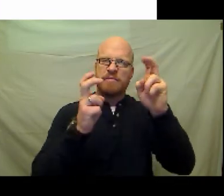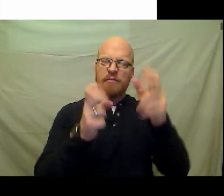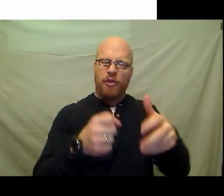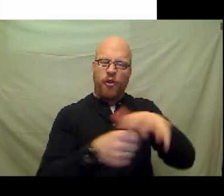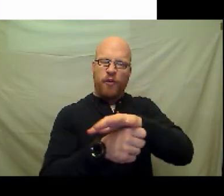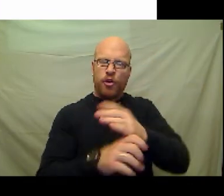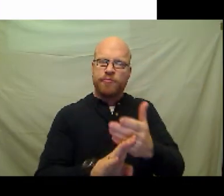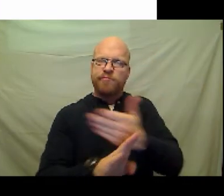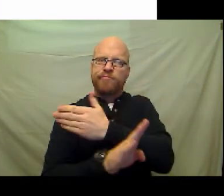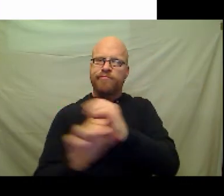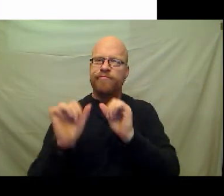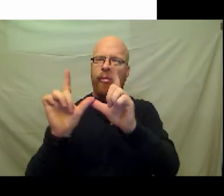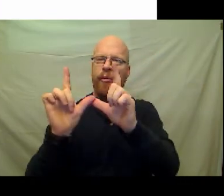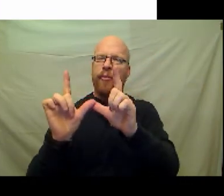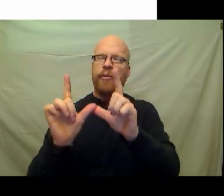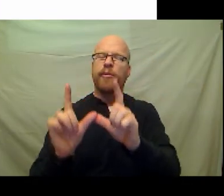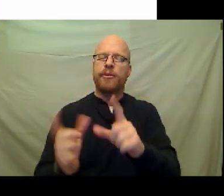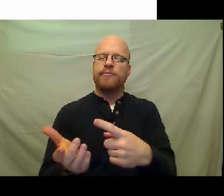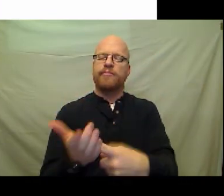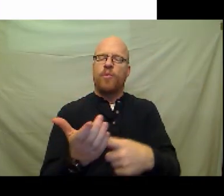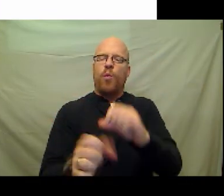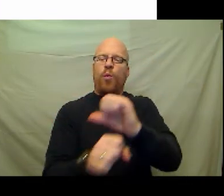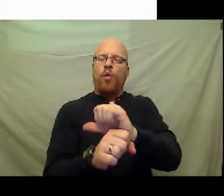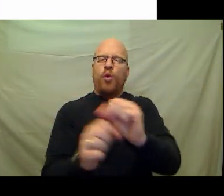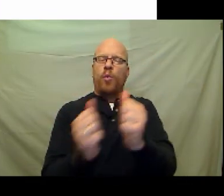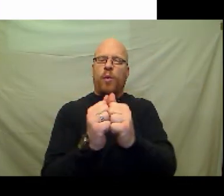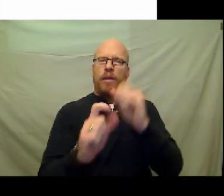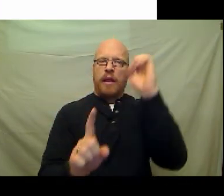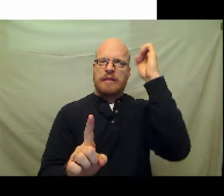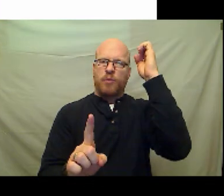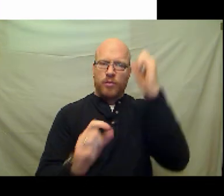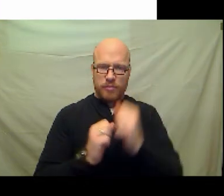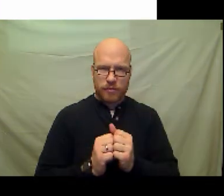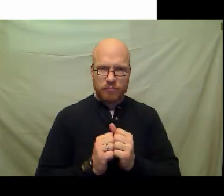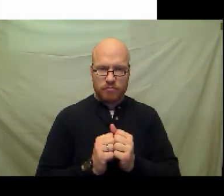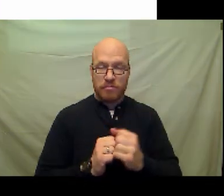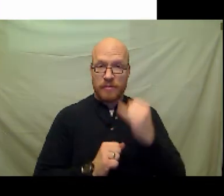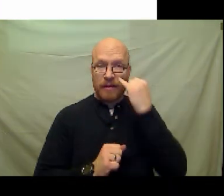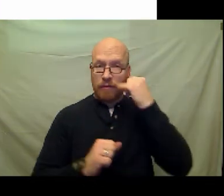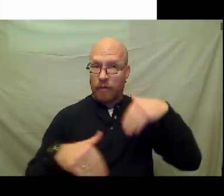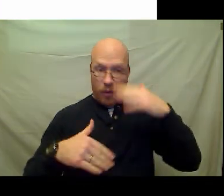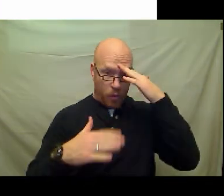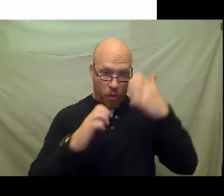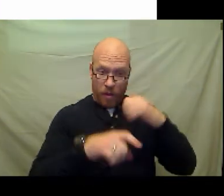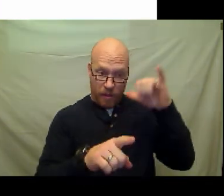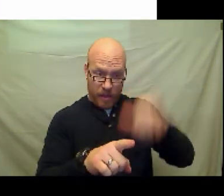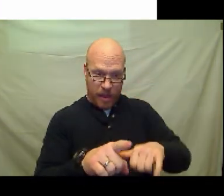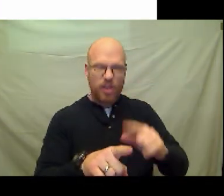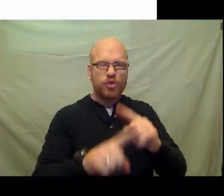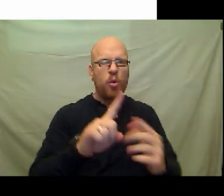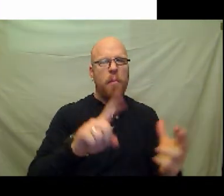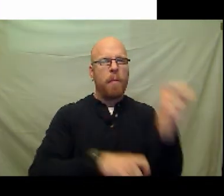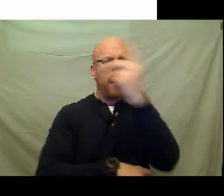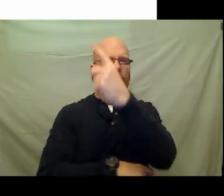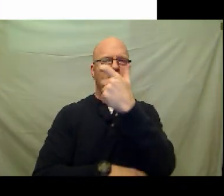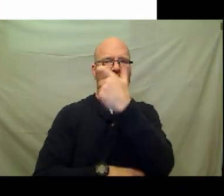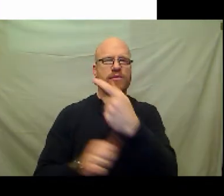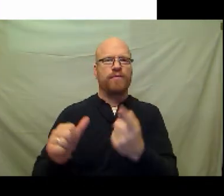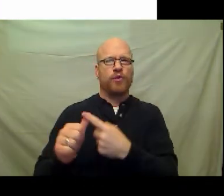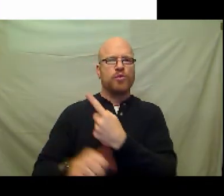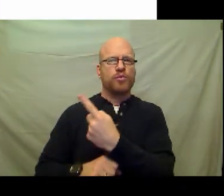rule, and we would add the exponents, the product rule for exponents, as covered in previous vlogs. If